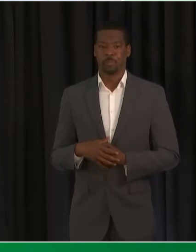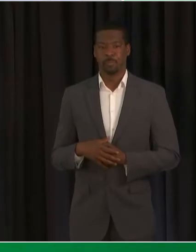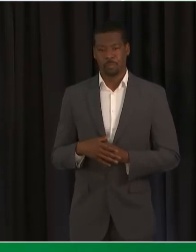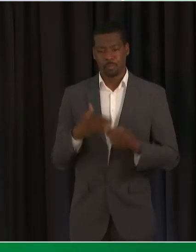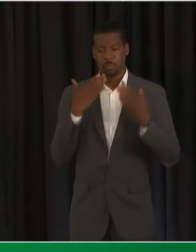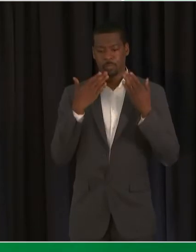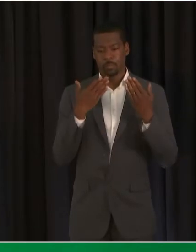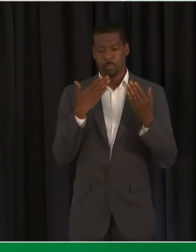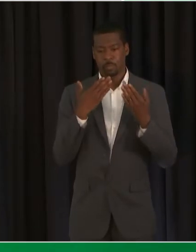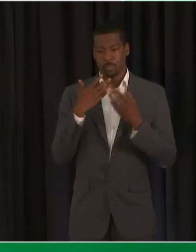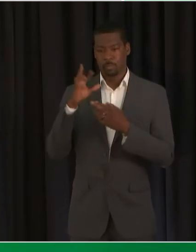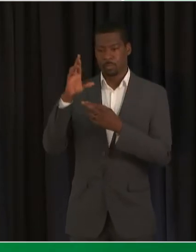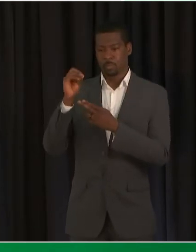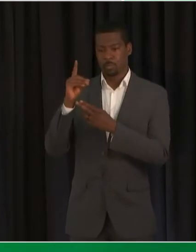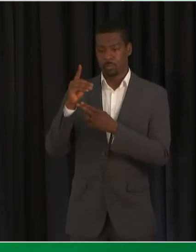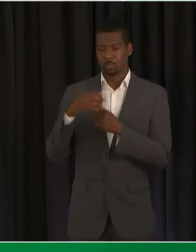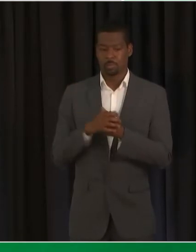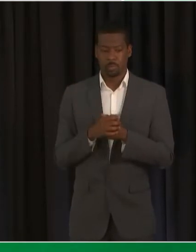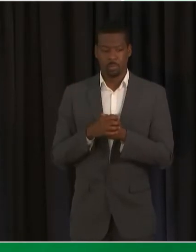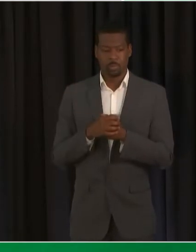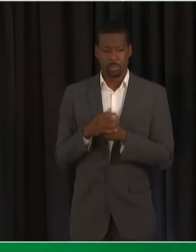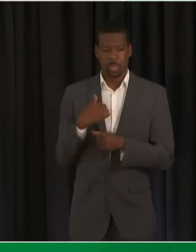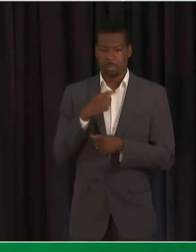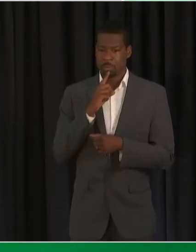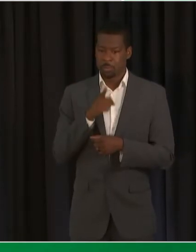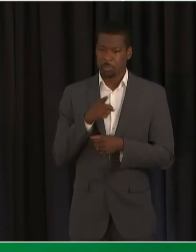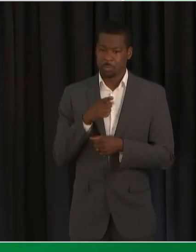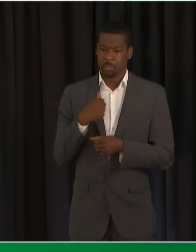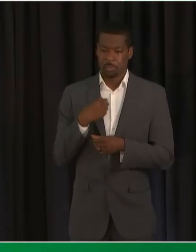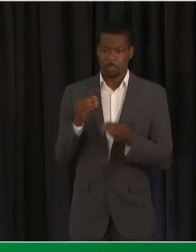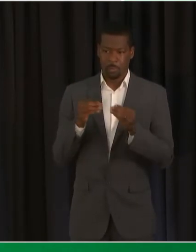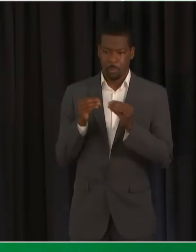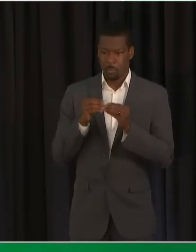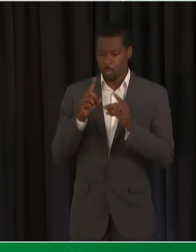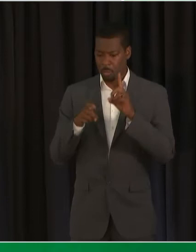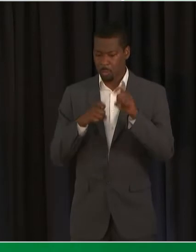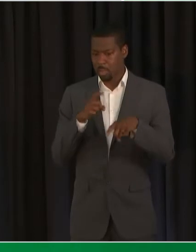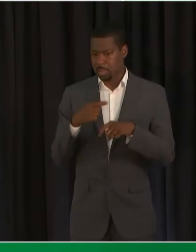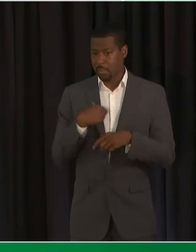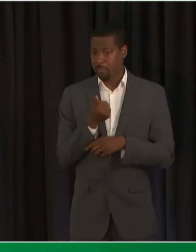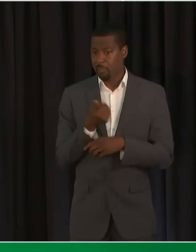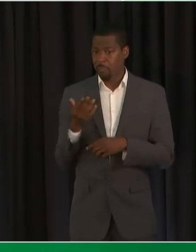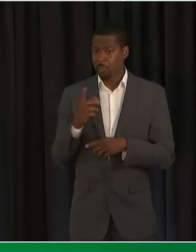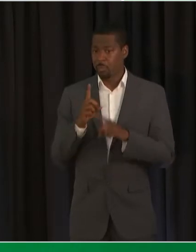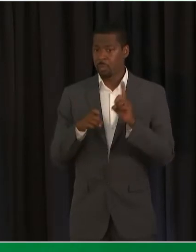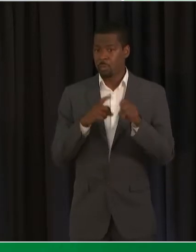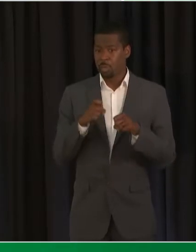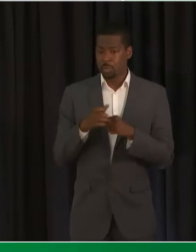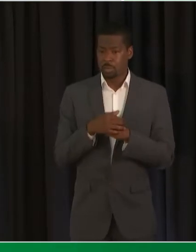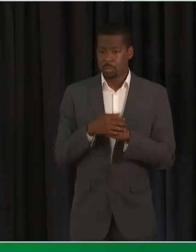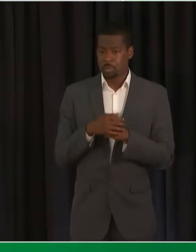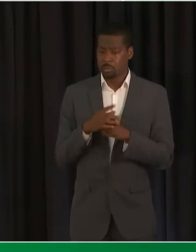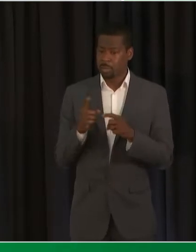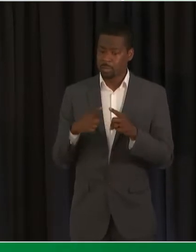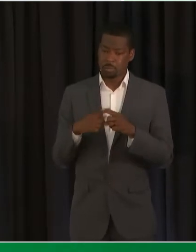Well, thank you for that, Rod, and I'm sure there's going to be a lot of questions. I had a few, but first and foremost, this is